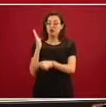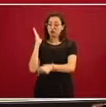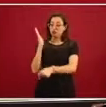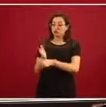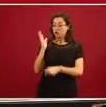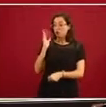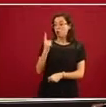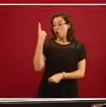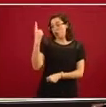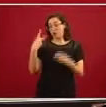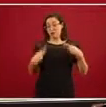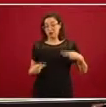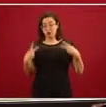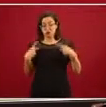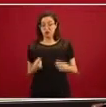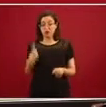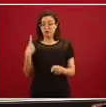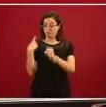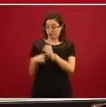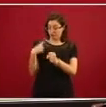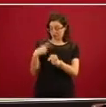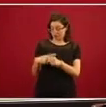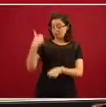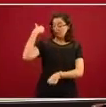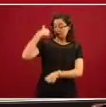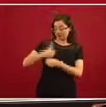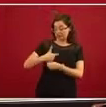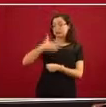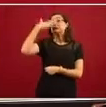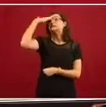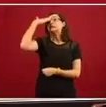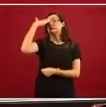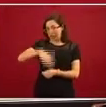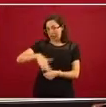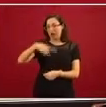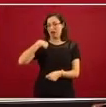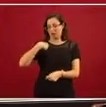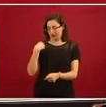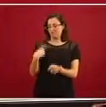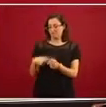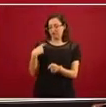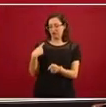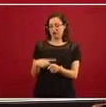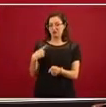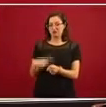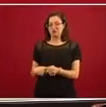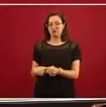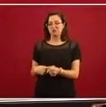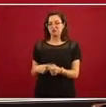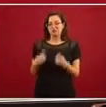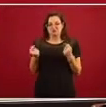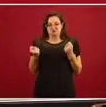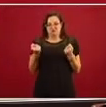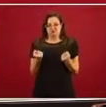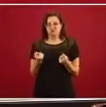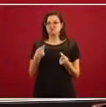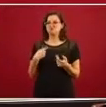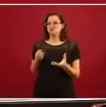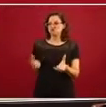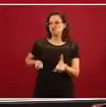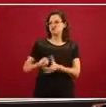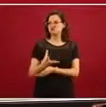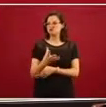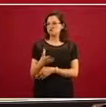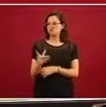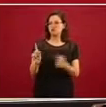contemplates the sanctions that a person who knowingly exposes